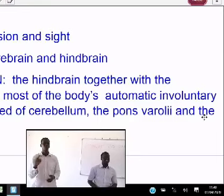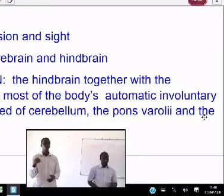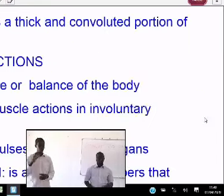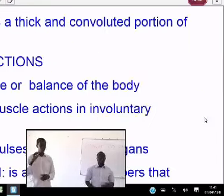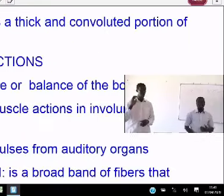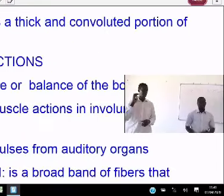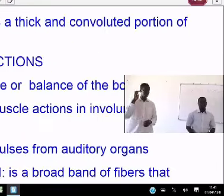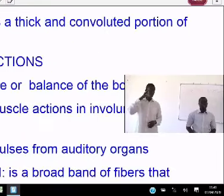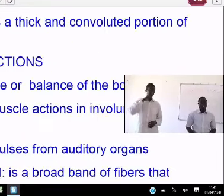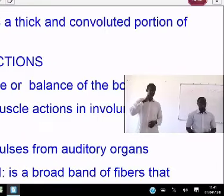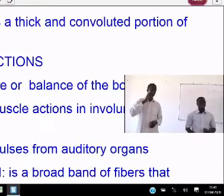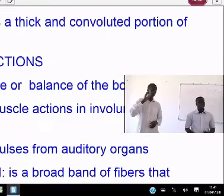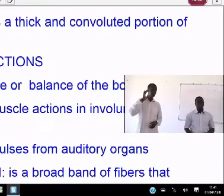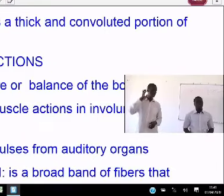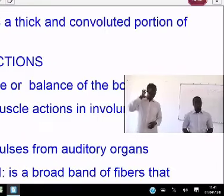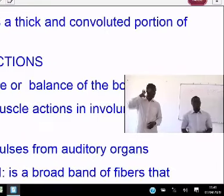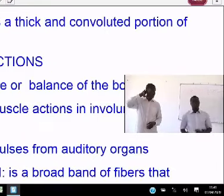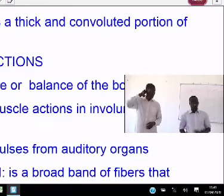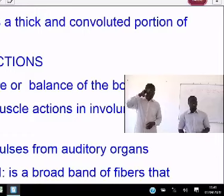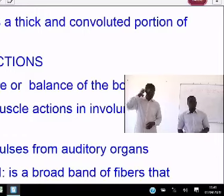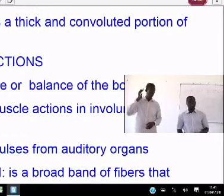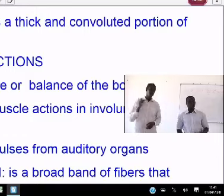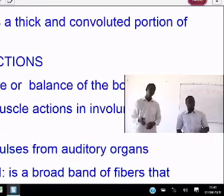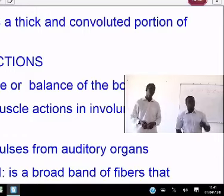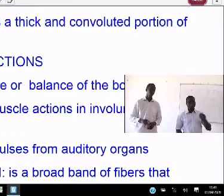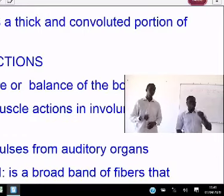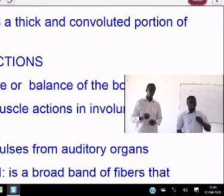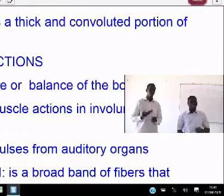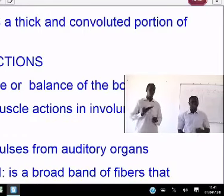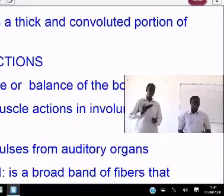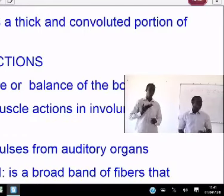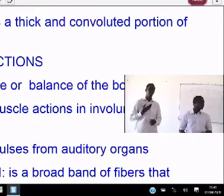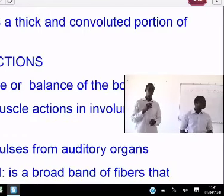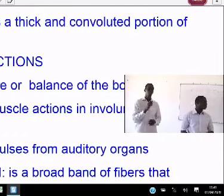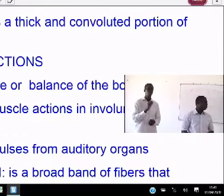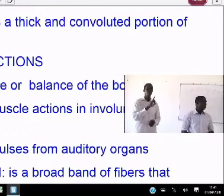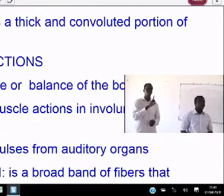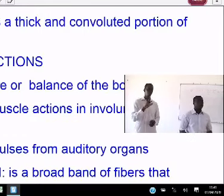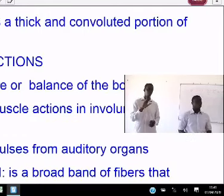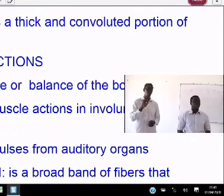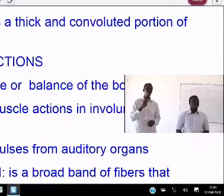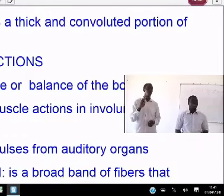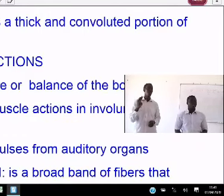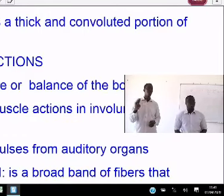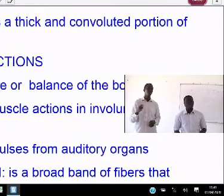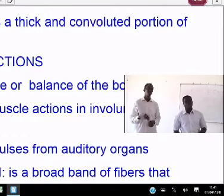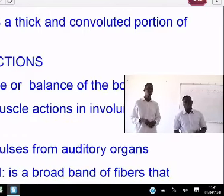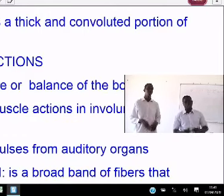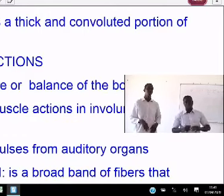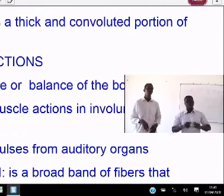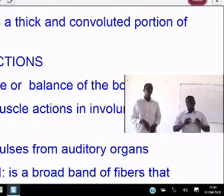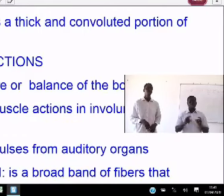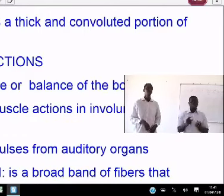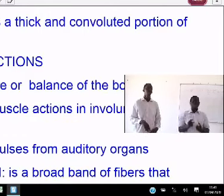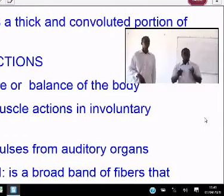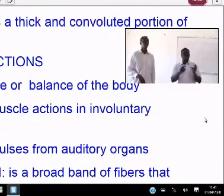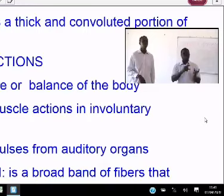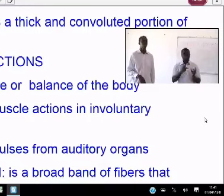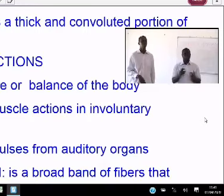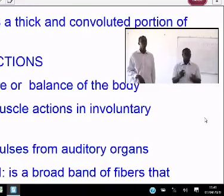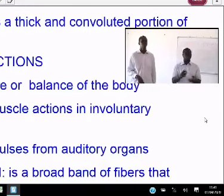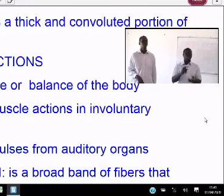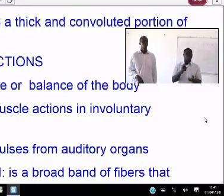the viral, and the medulla oblongata. This is the high brain. And the high brain consists of what we call the